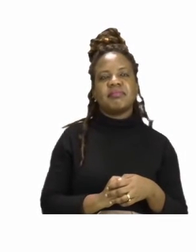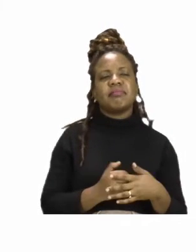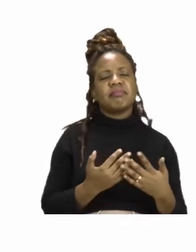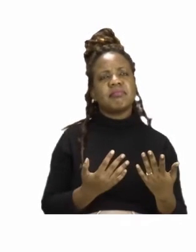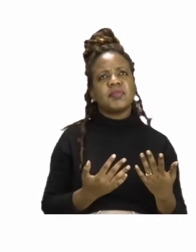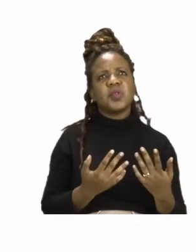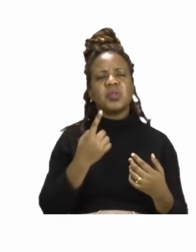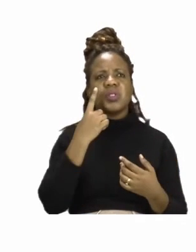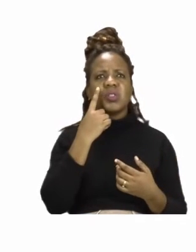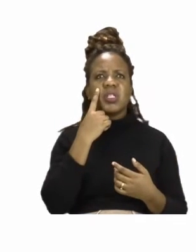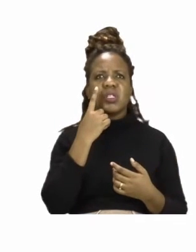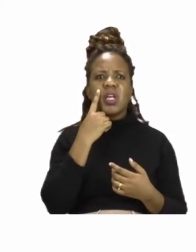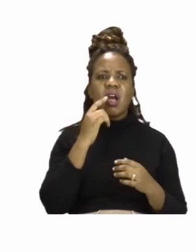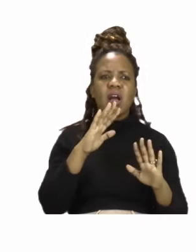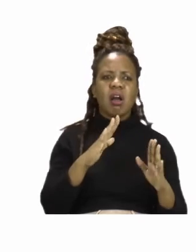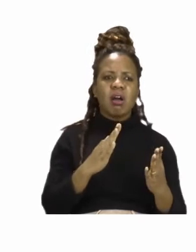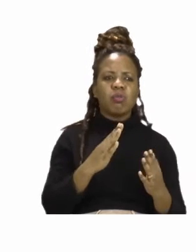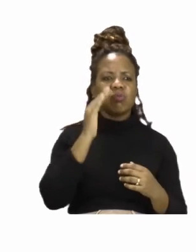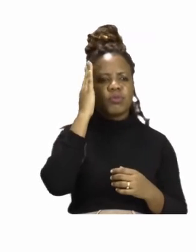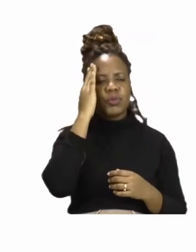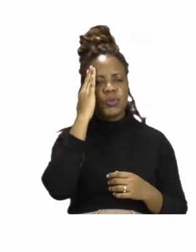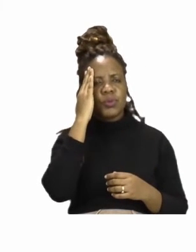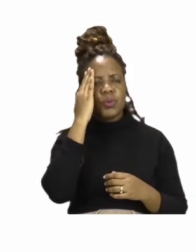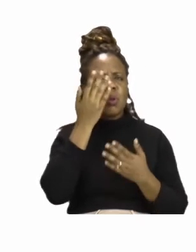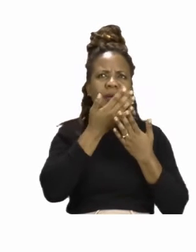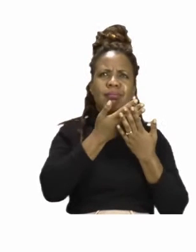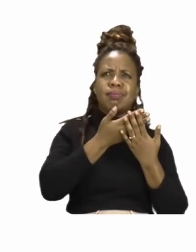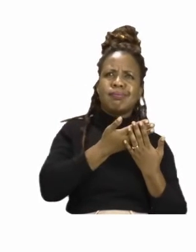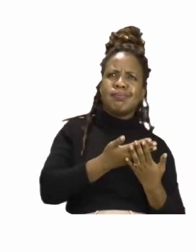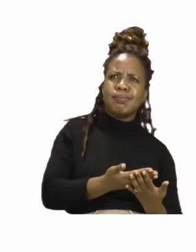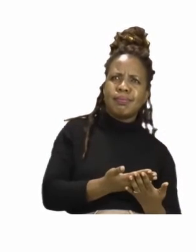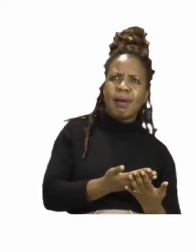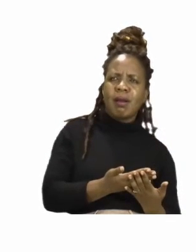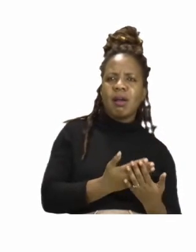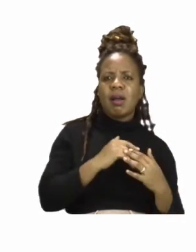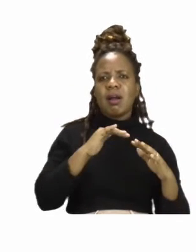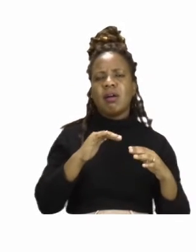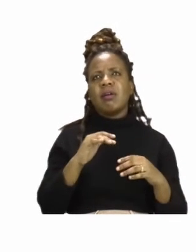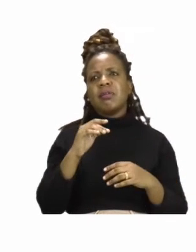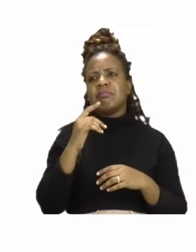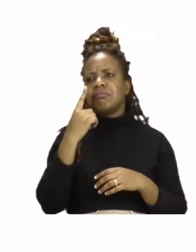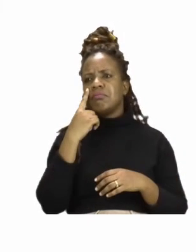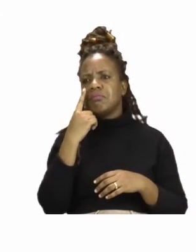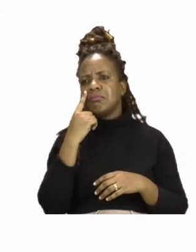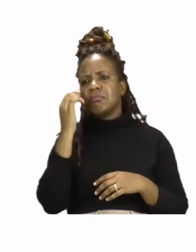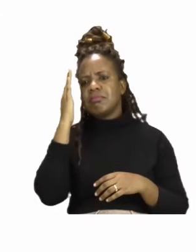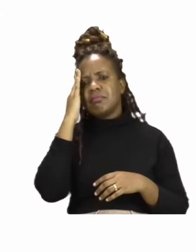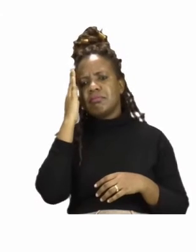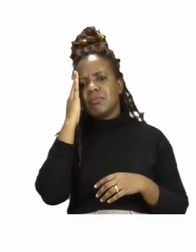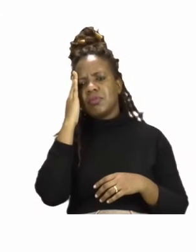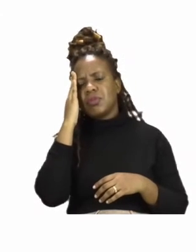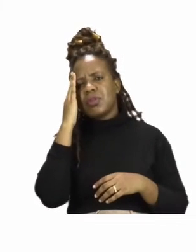heavier and which one is lighter. So I'm going to show you how you can tell which one is heavier and which one is